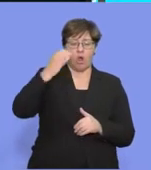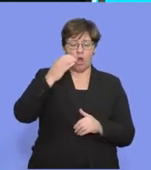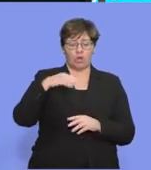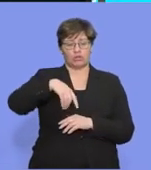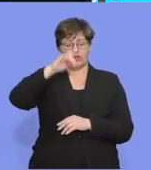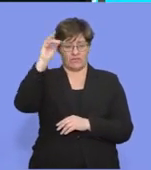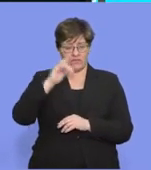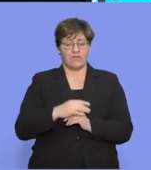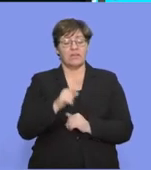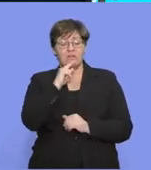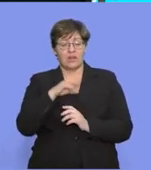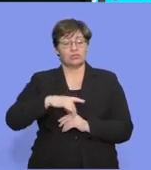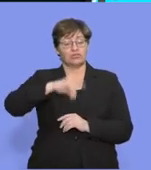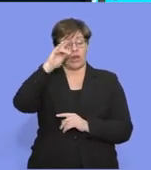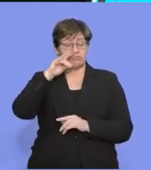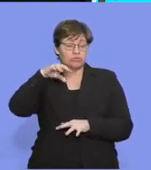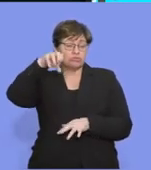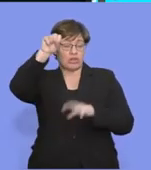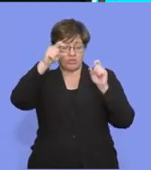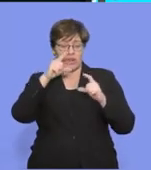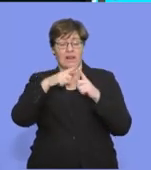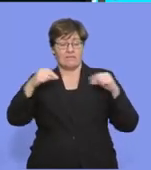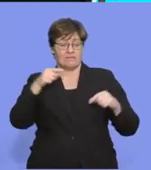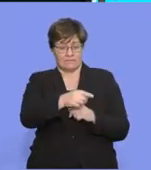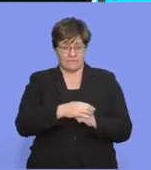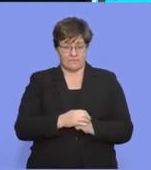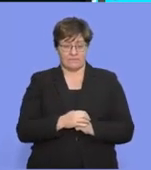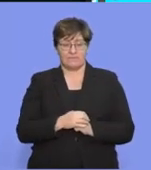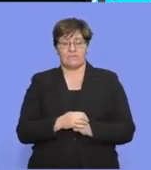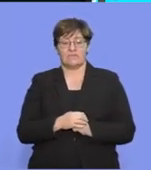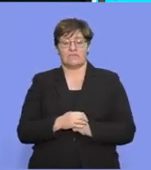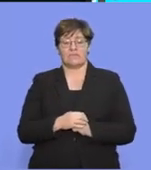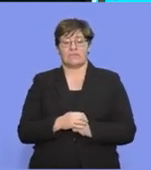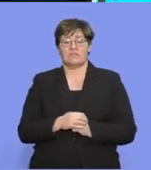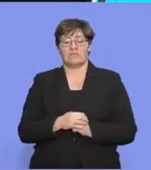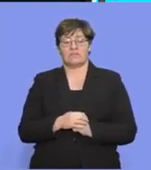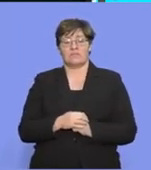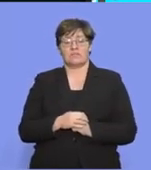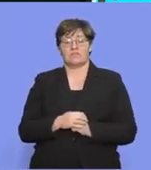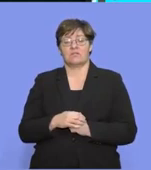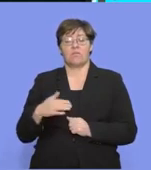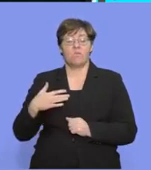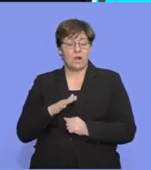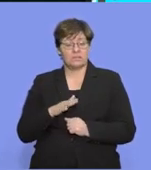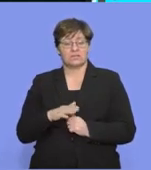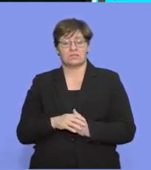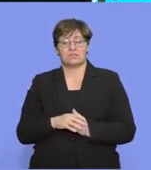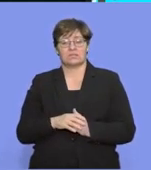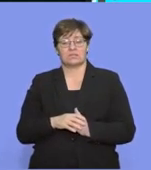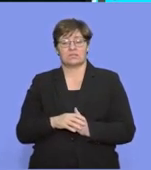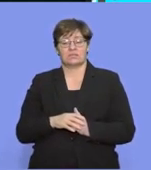giraffe. So as the giraffe stretched to get to the leaves and they wanted to get to the nice brand new